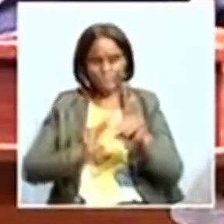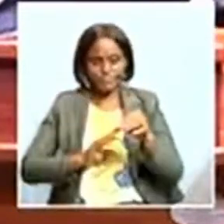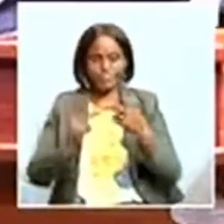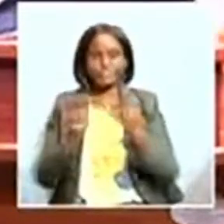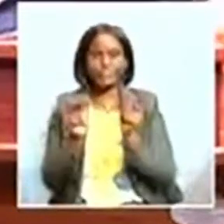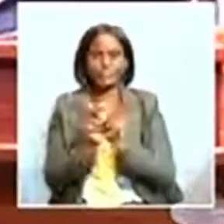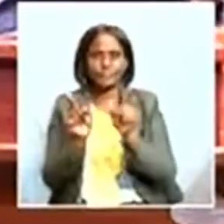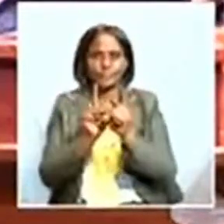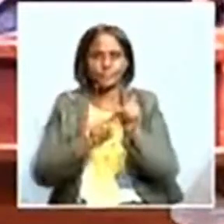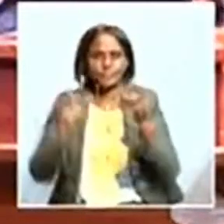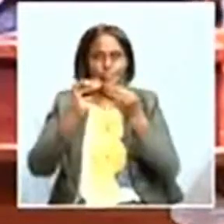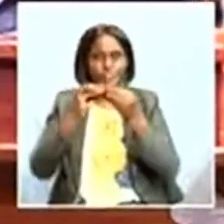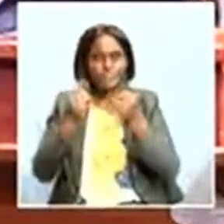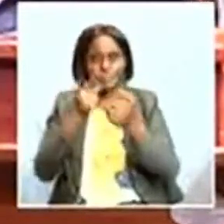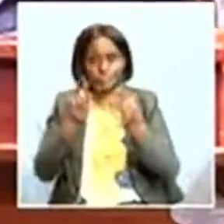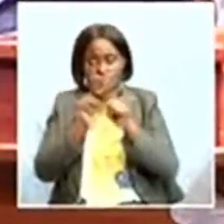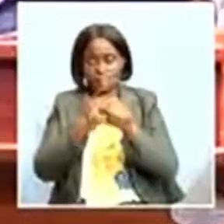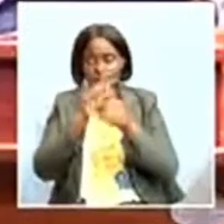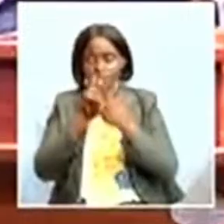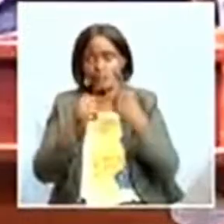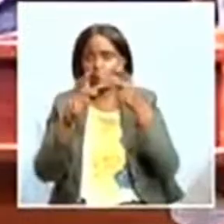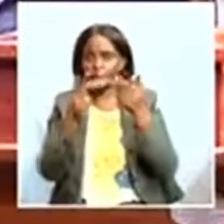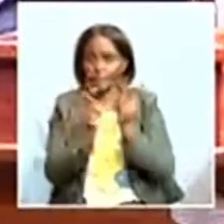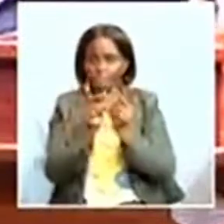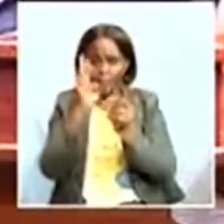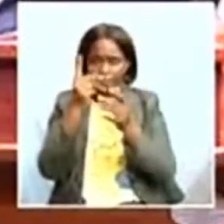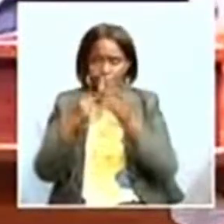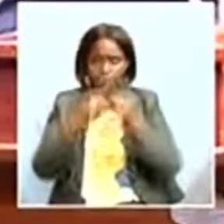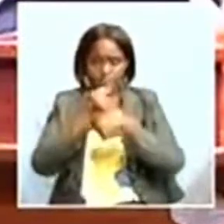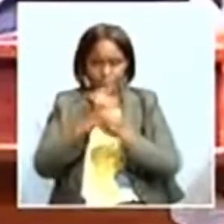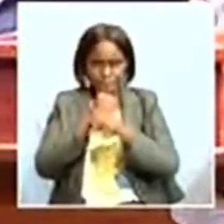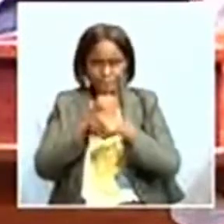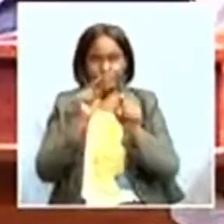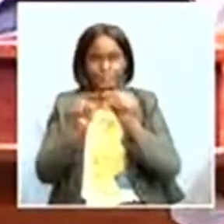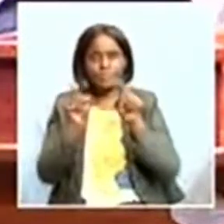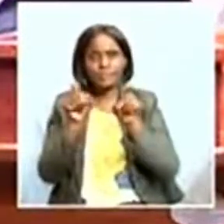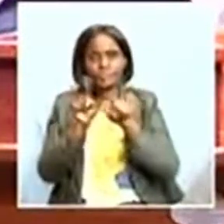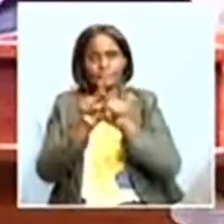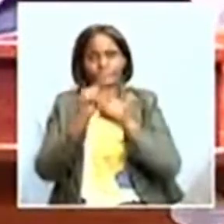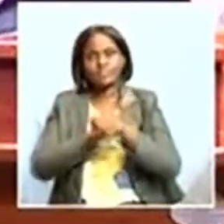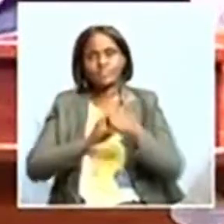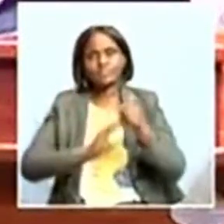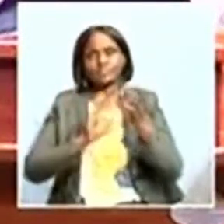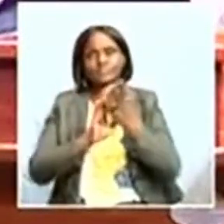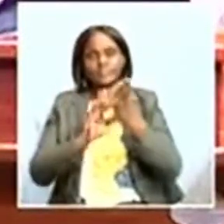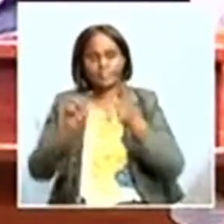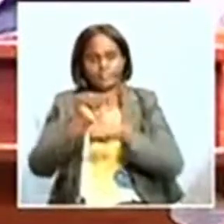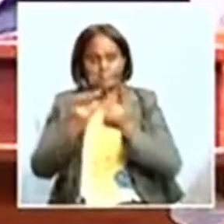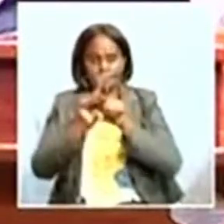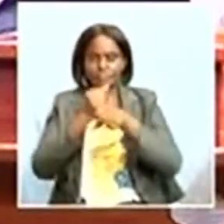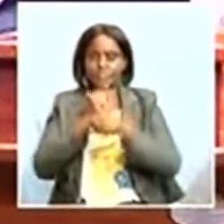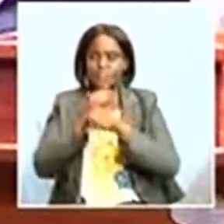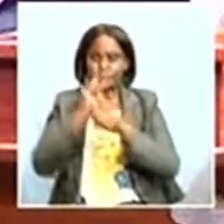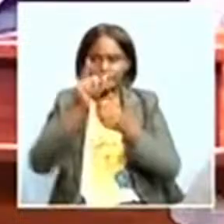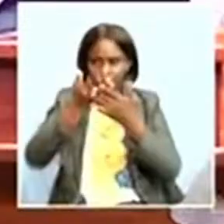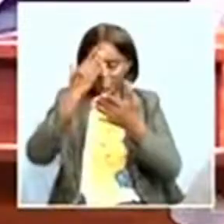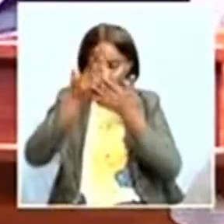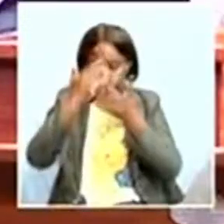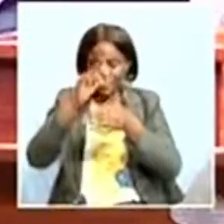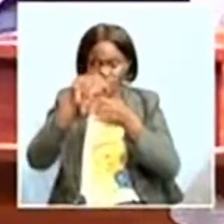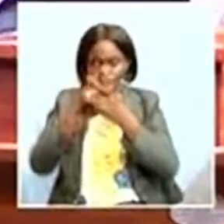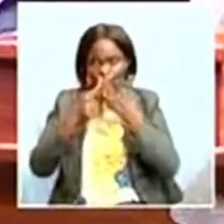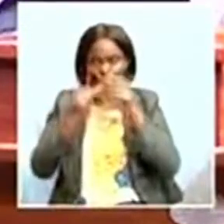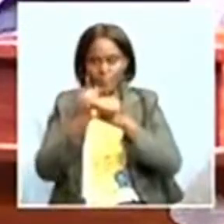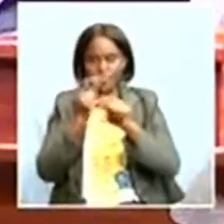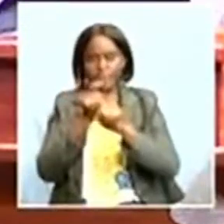facilities. Additionally, these facilities will operate as full-fledged boarding secondary schools, ensuring learners are